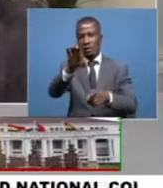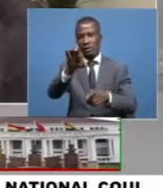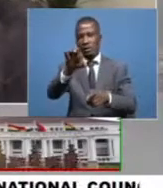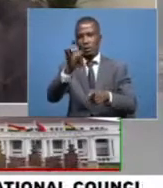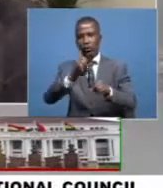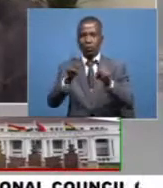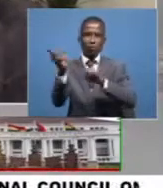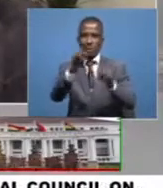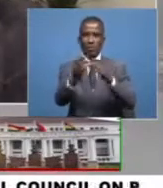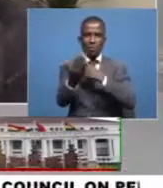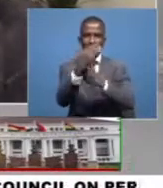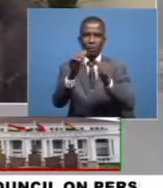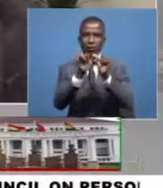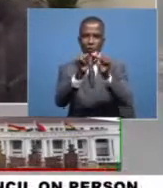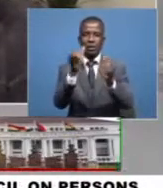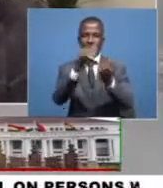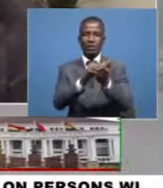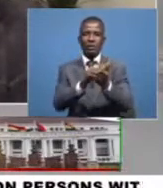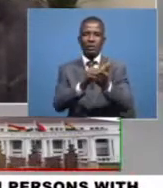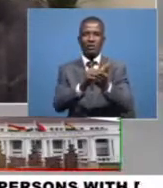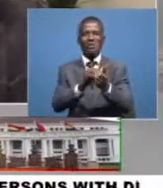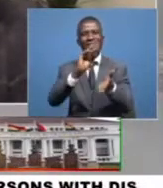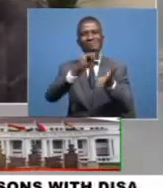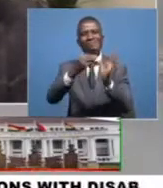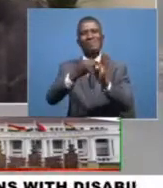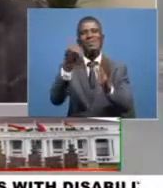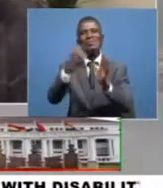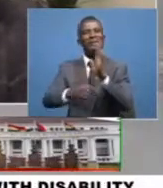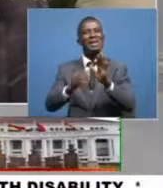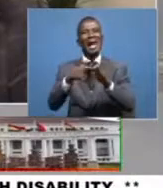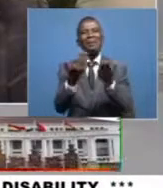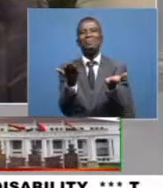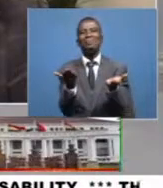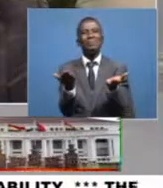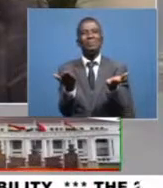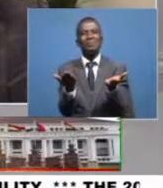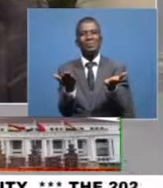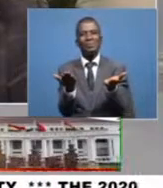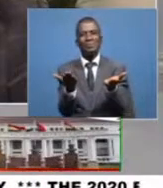Electoral Commission. Help us to understand what this process actually means.